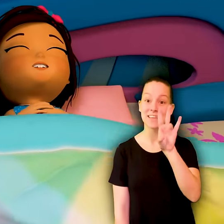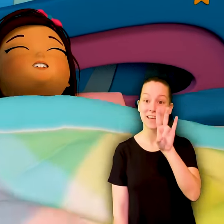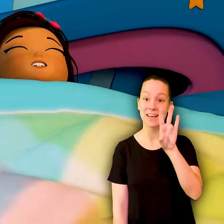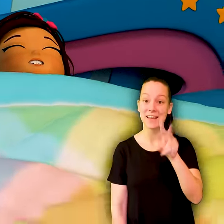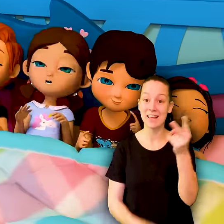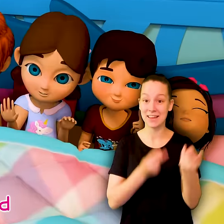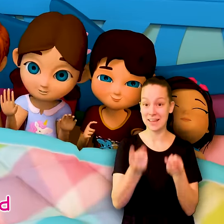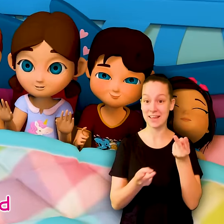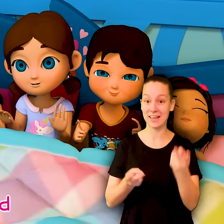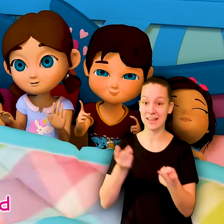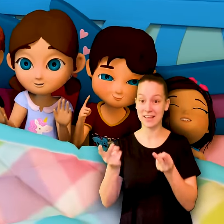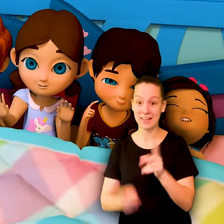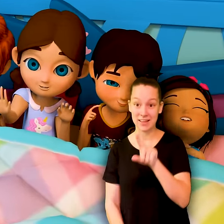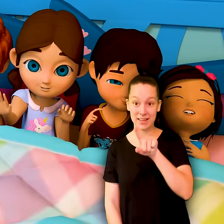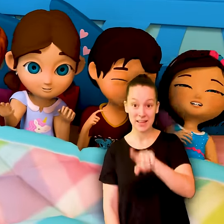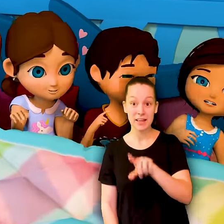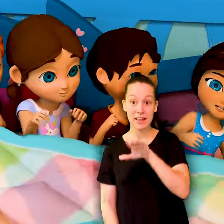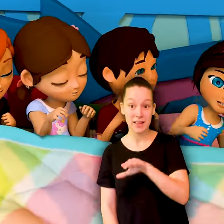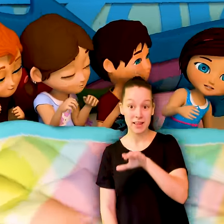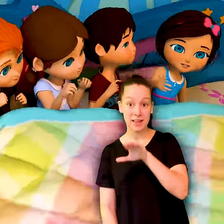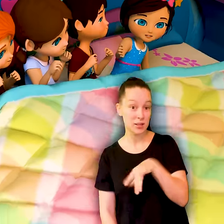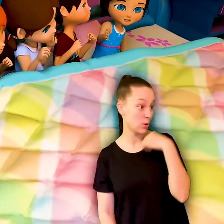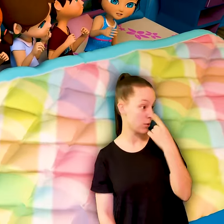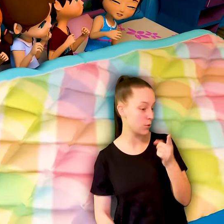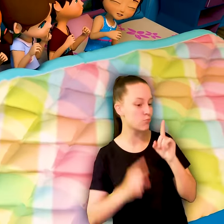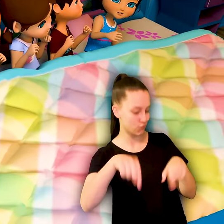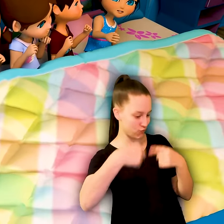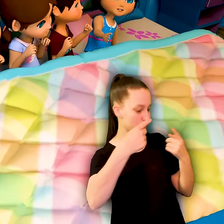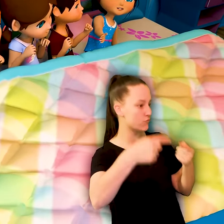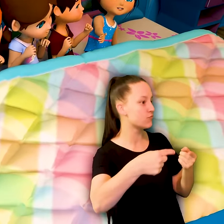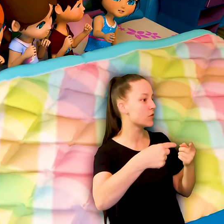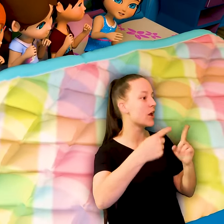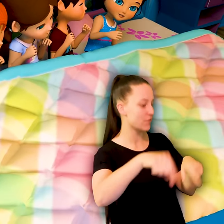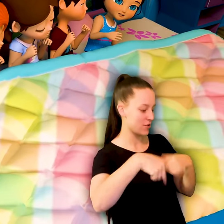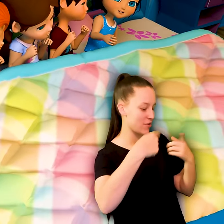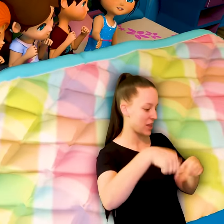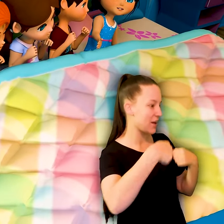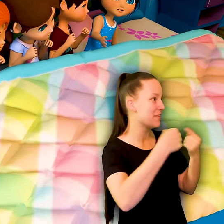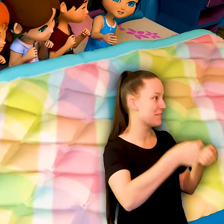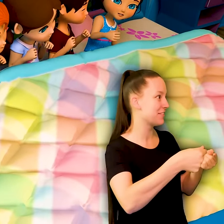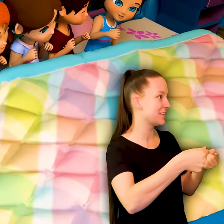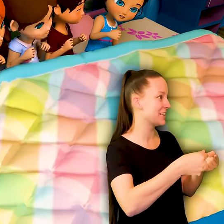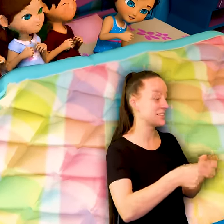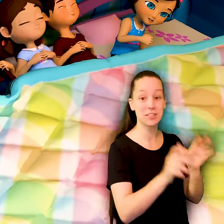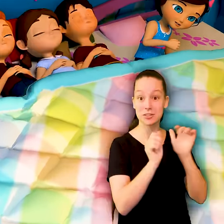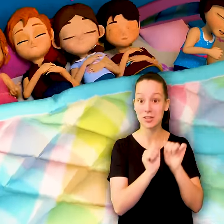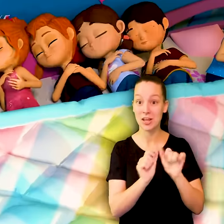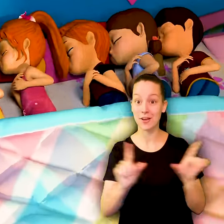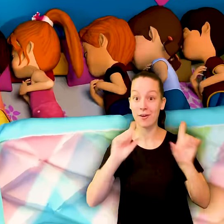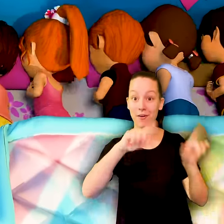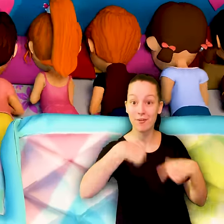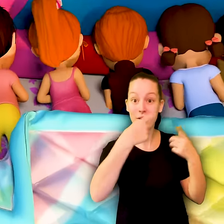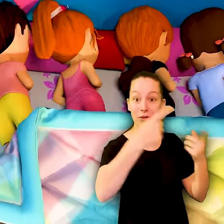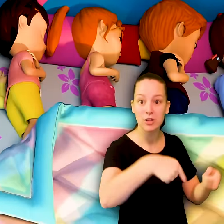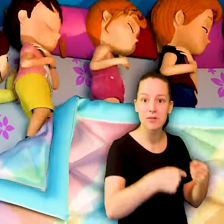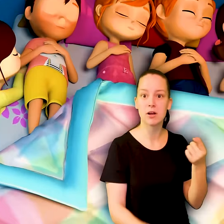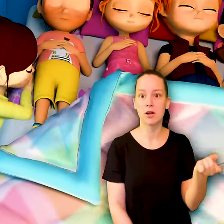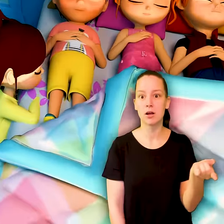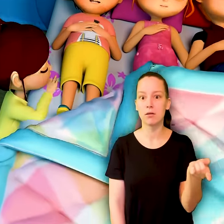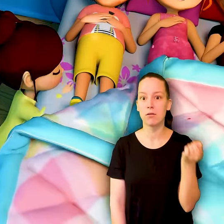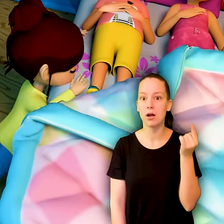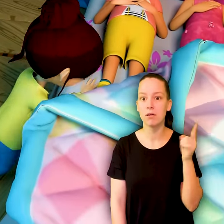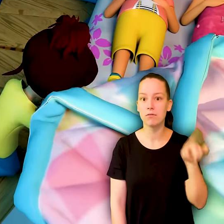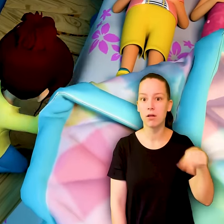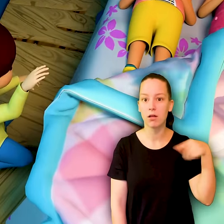there were seven in the bed and the little one said roll over roll over so they all rolled